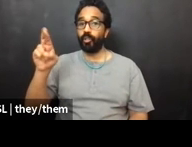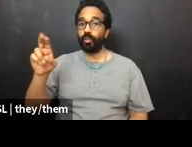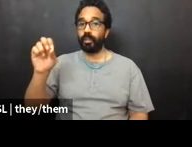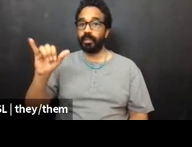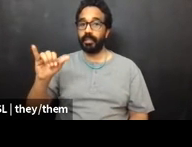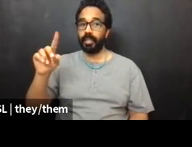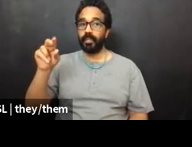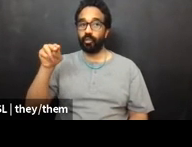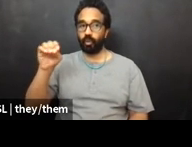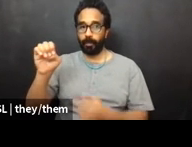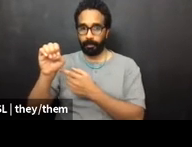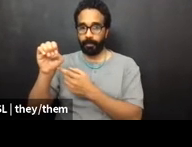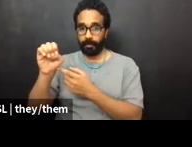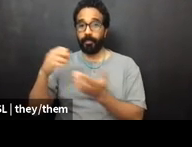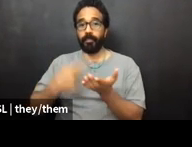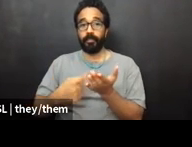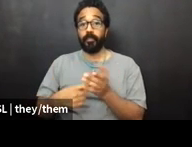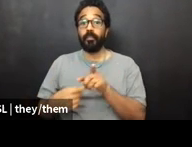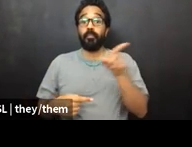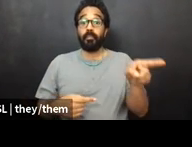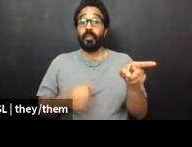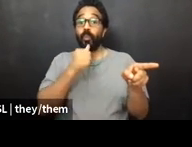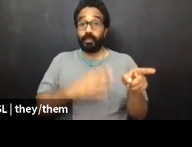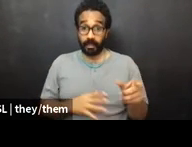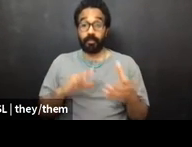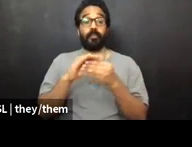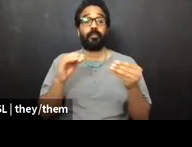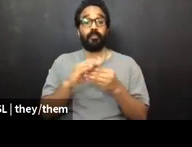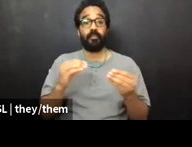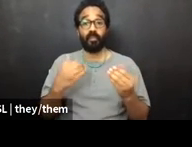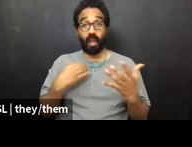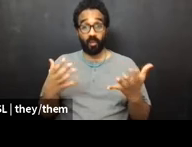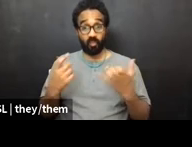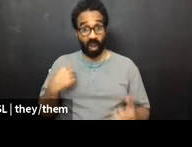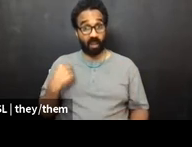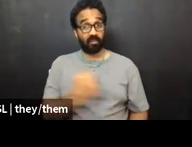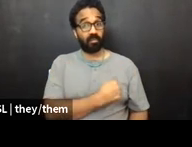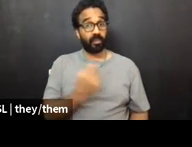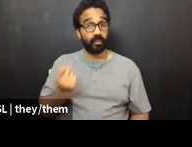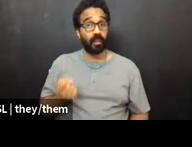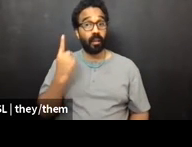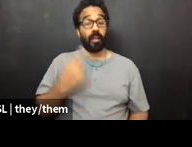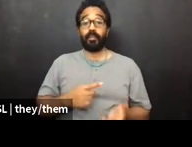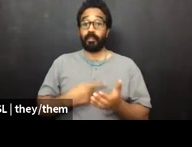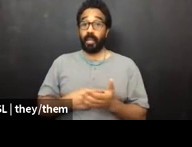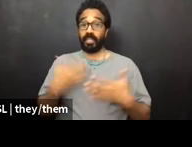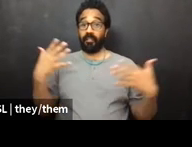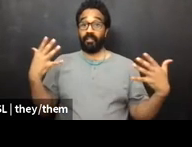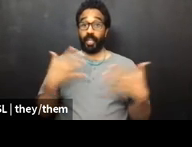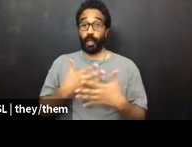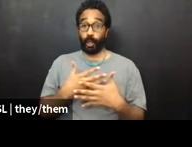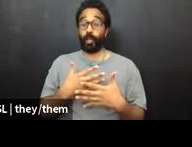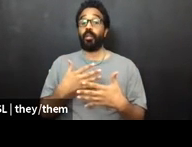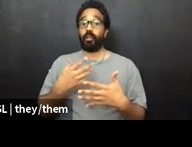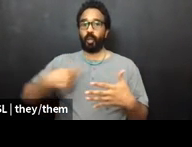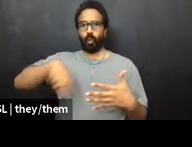us to get to a place where we understand as a culture that sometimes we should embrace fear and see where it leads us. When you're feeling